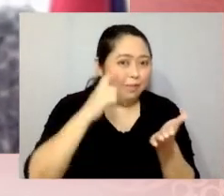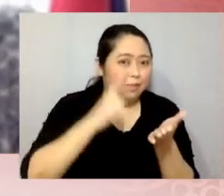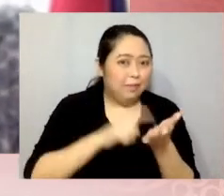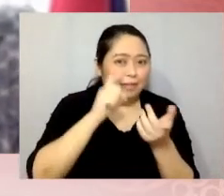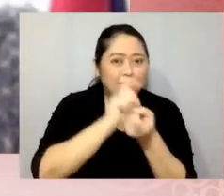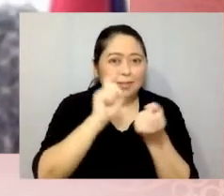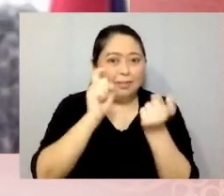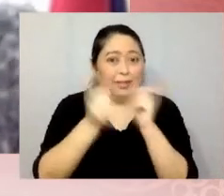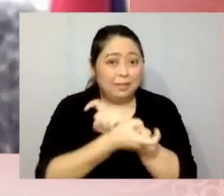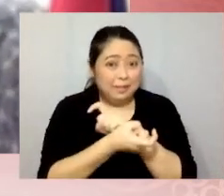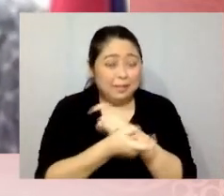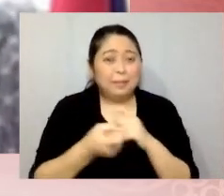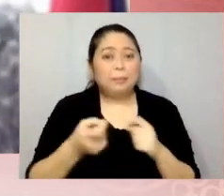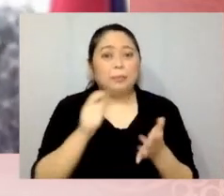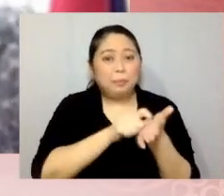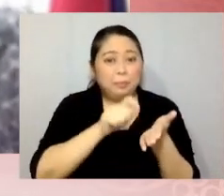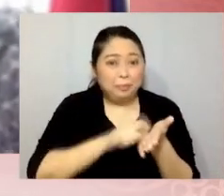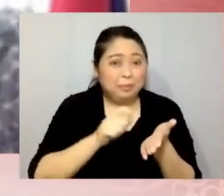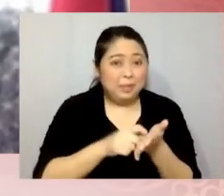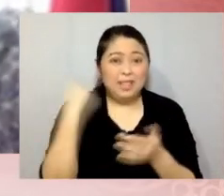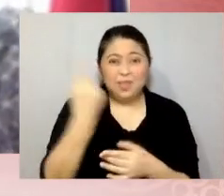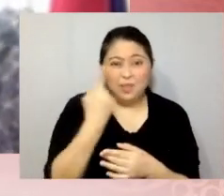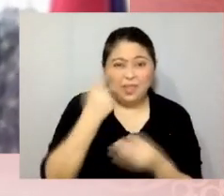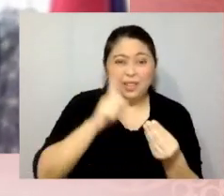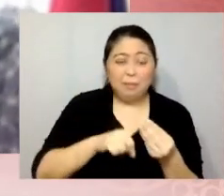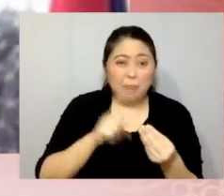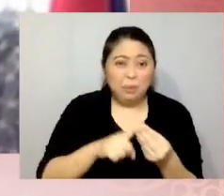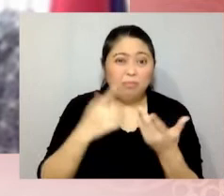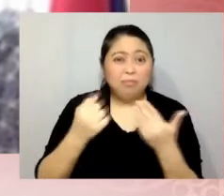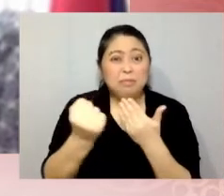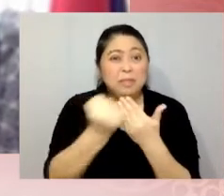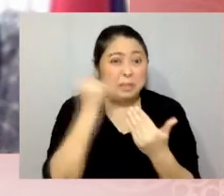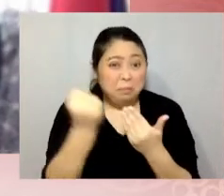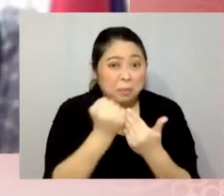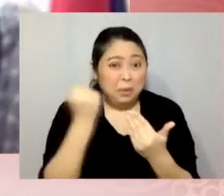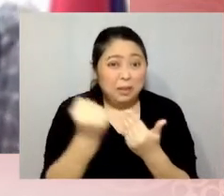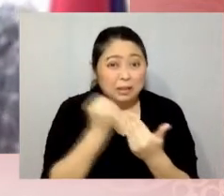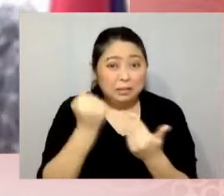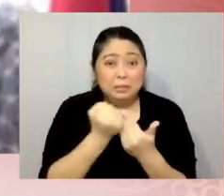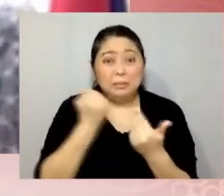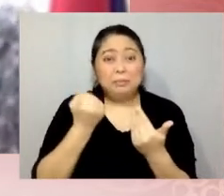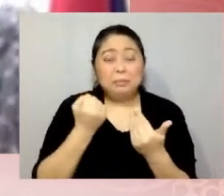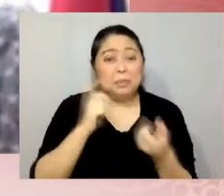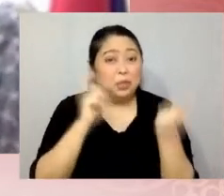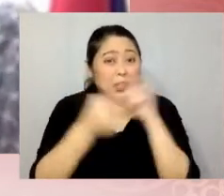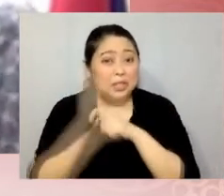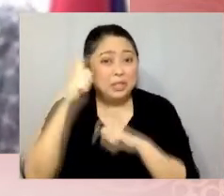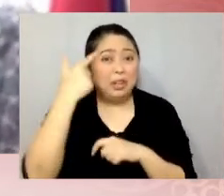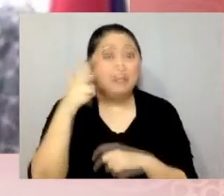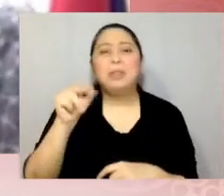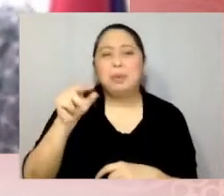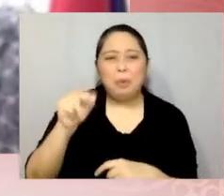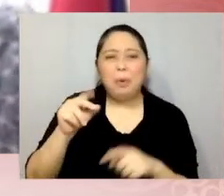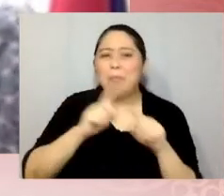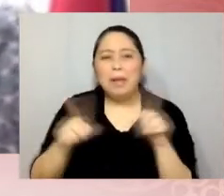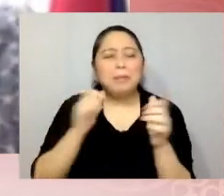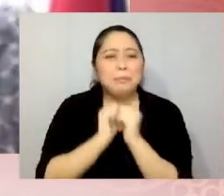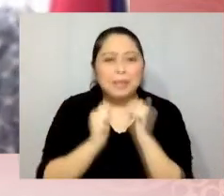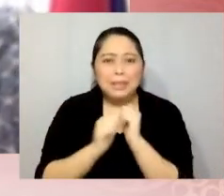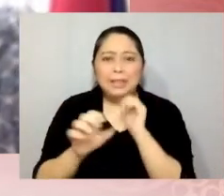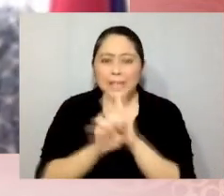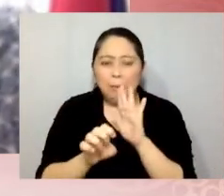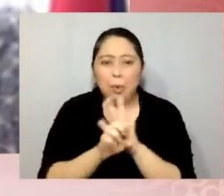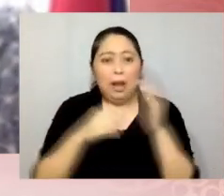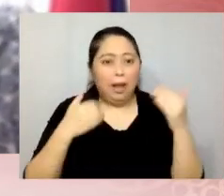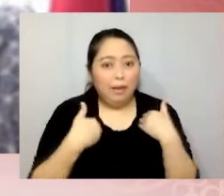in government. We are talking about, as a minister Sinarimbo mentioned earlier, we're talking about members of a rebel organization,